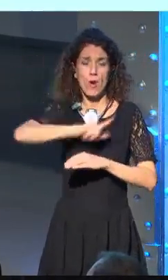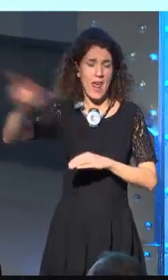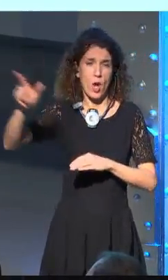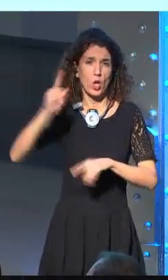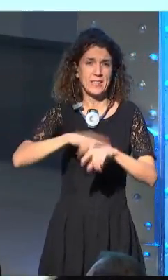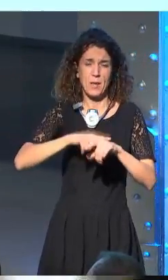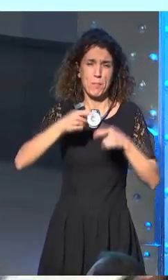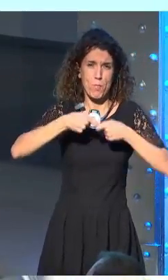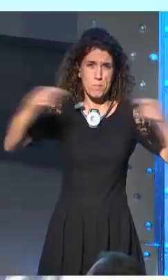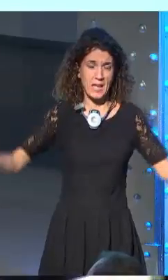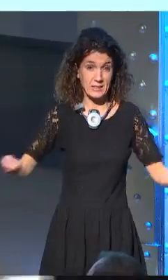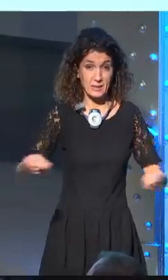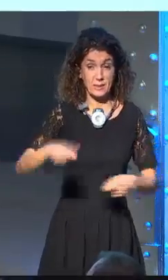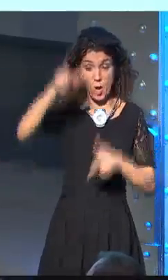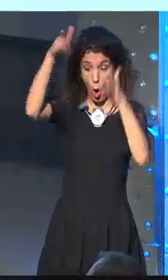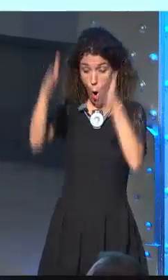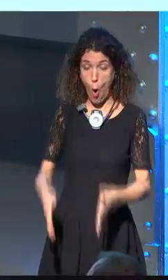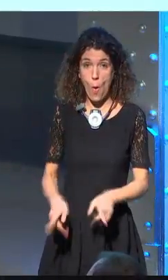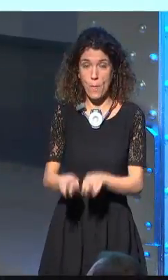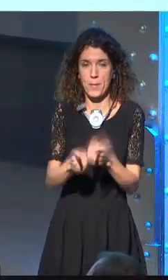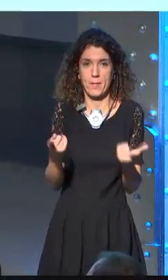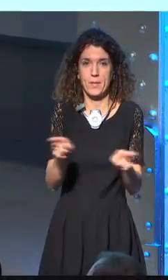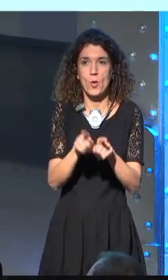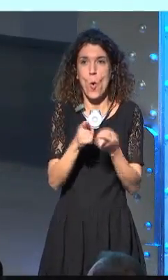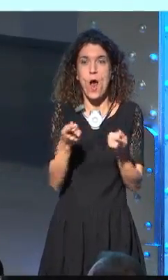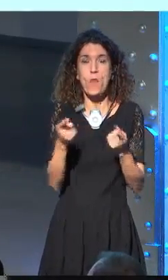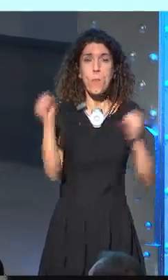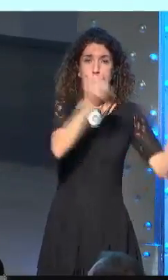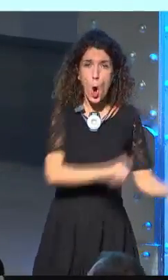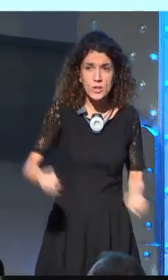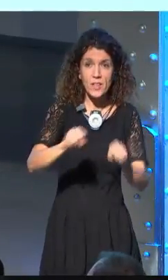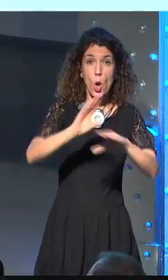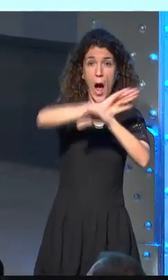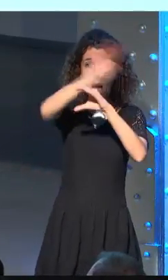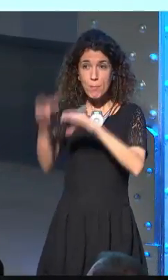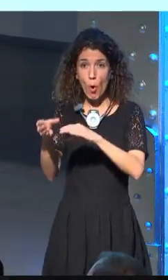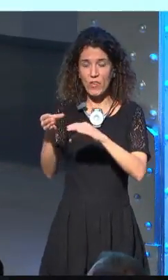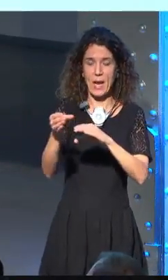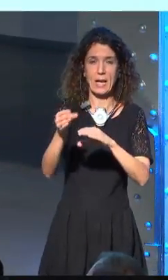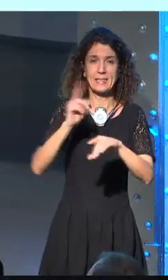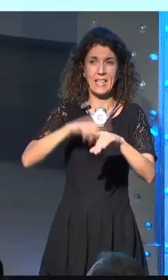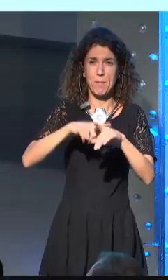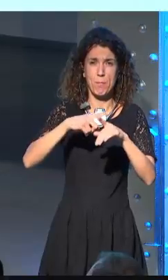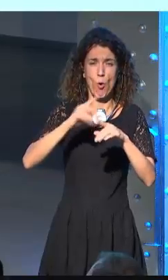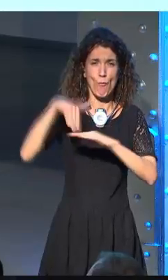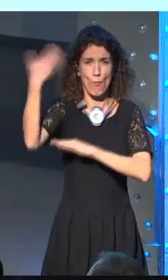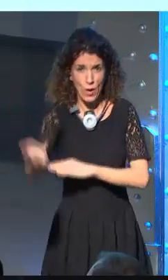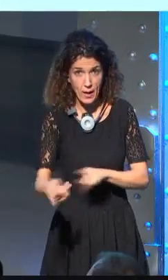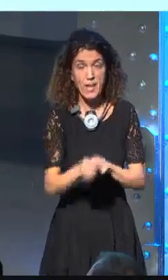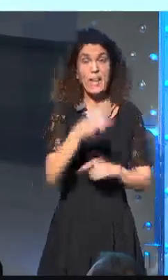been outside the Earth for longer. One of the human beings that has been